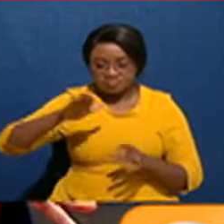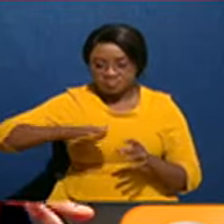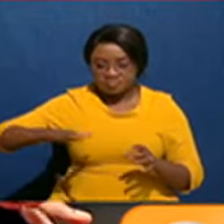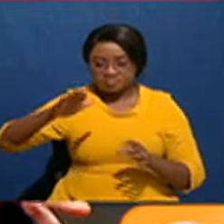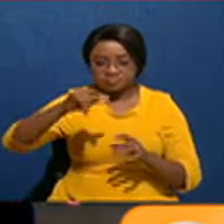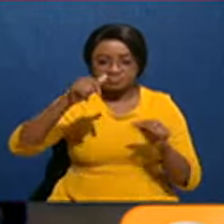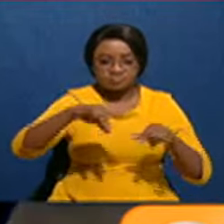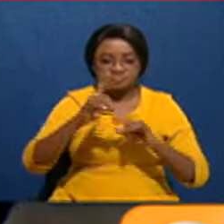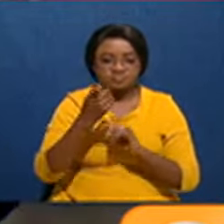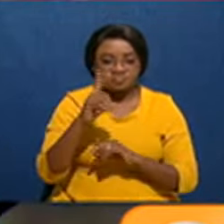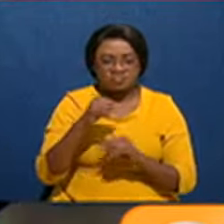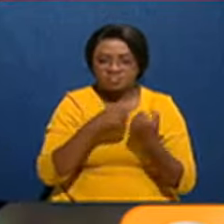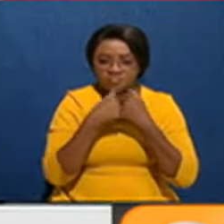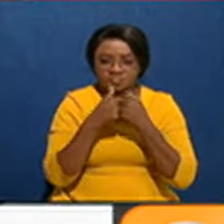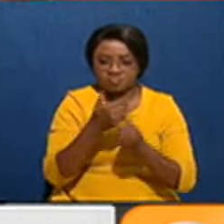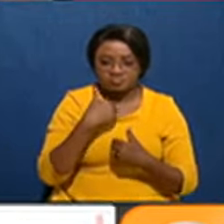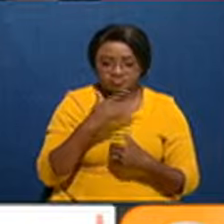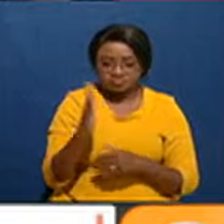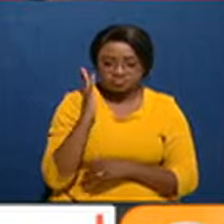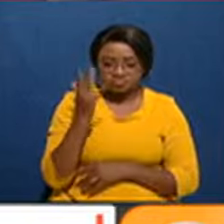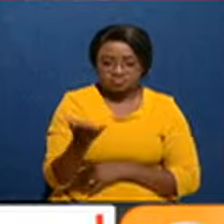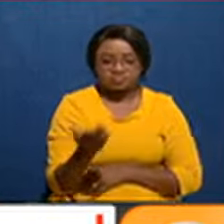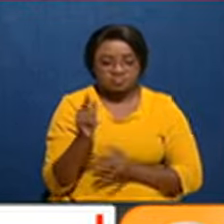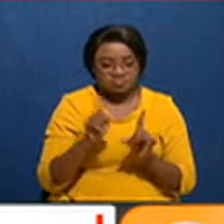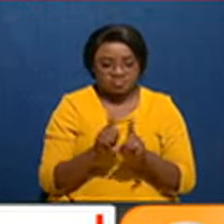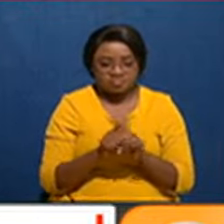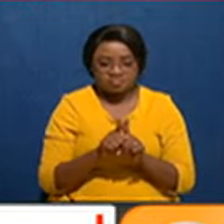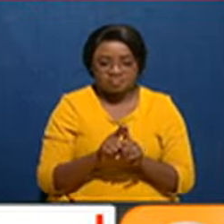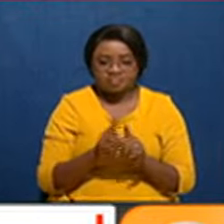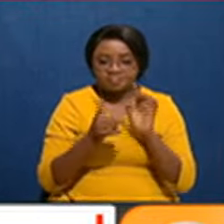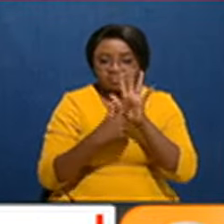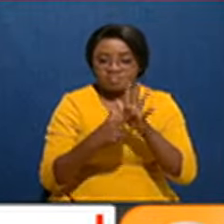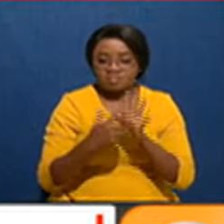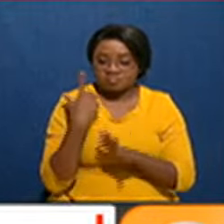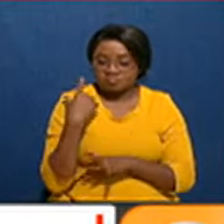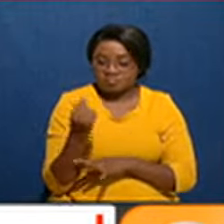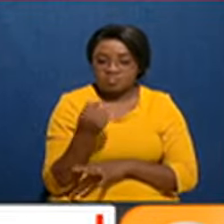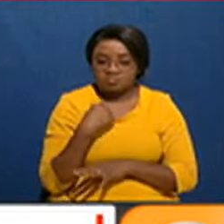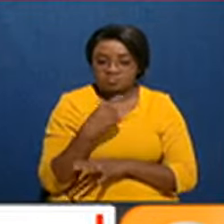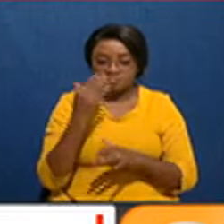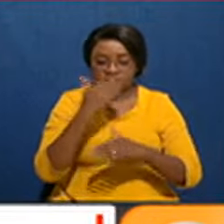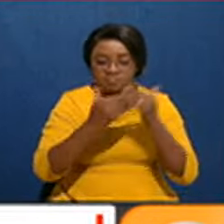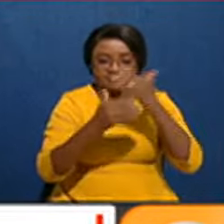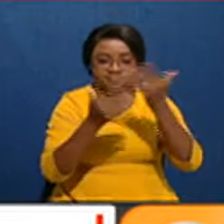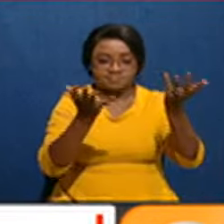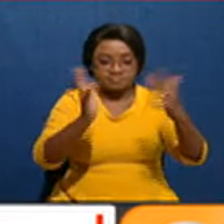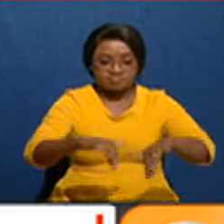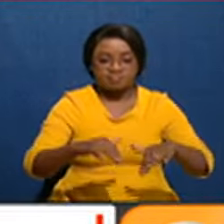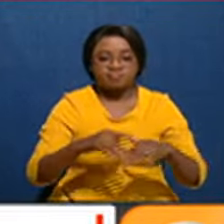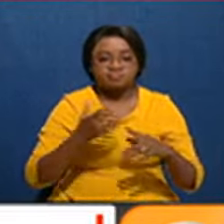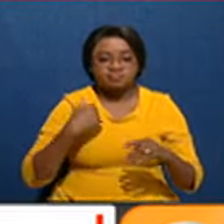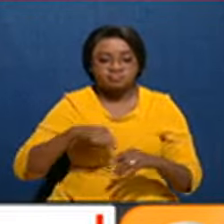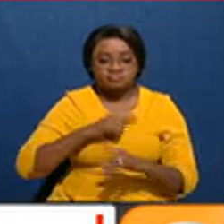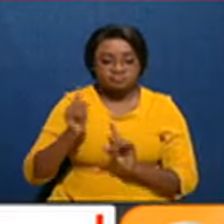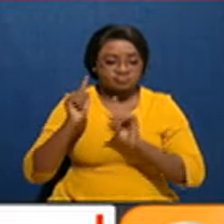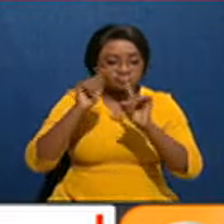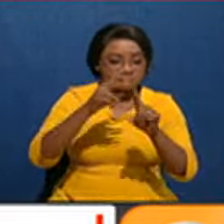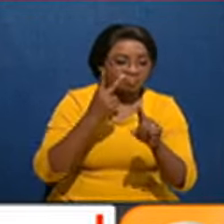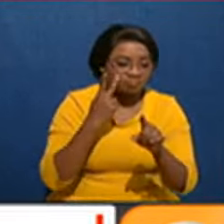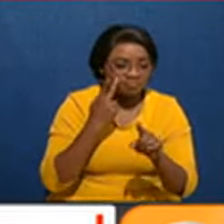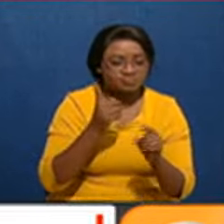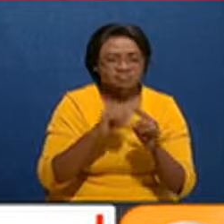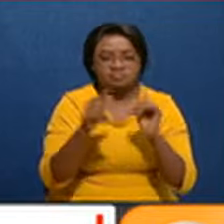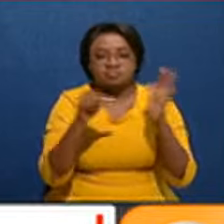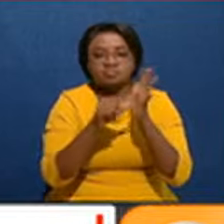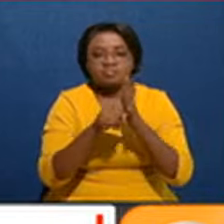is a challenge. I do recall one of the recent buildings that collapsed, and we went to look at it. The issue was that particular